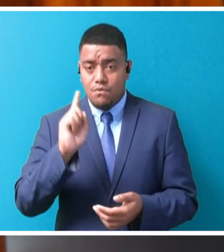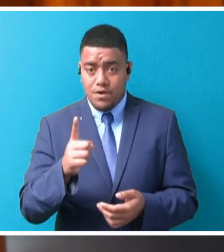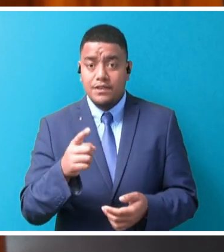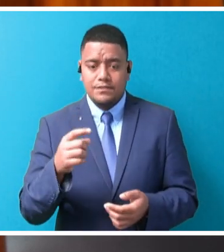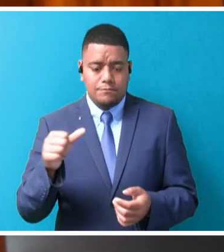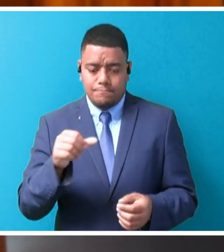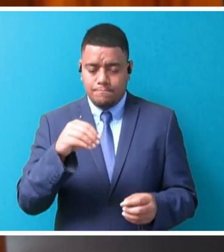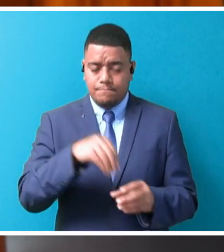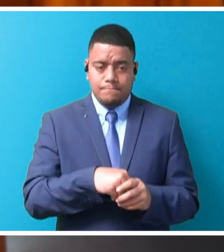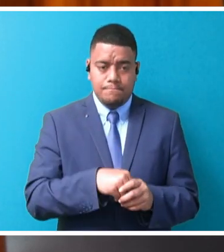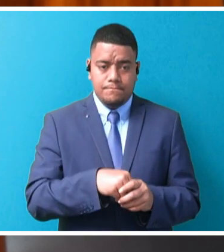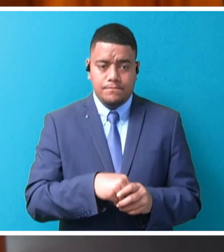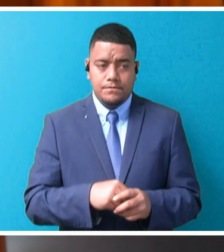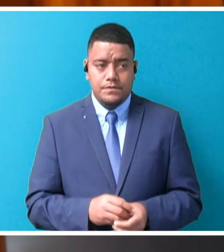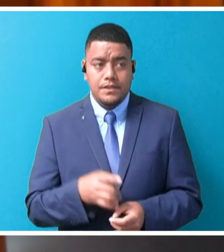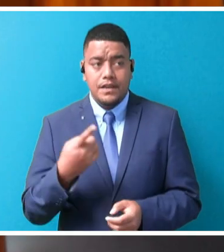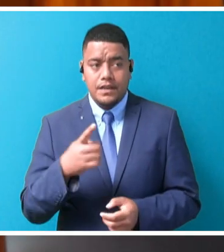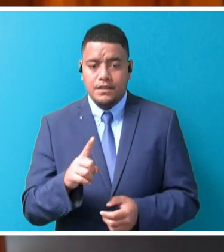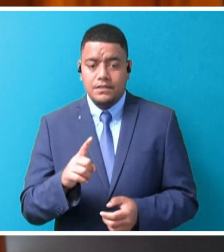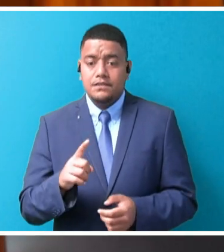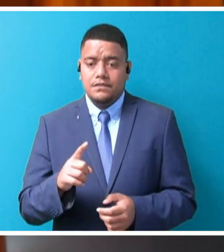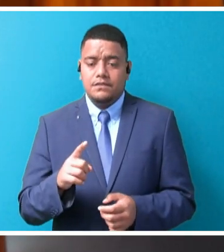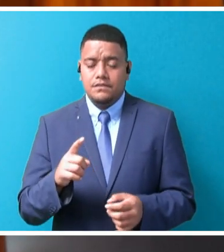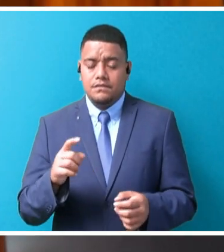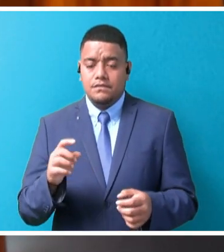effectively disseminated and reaches the most